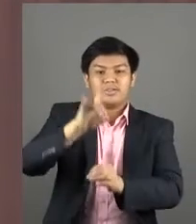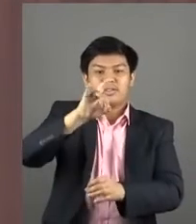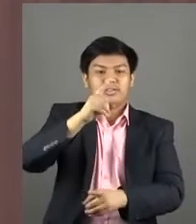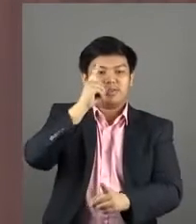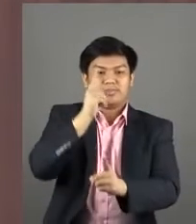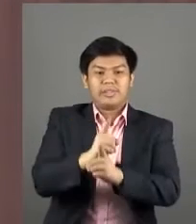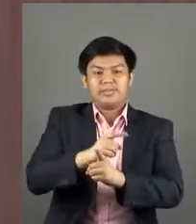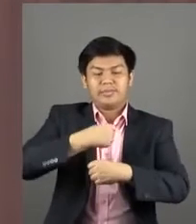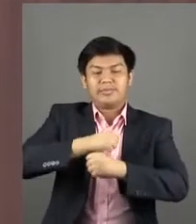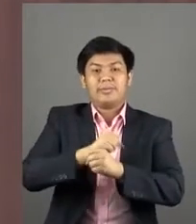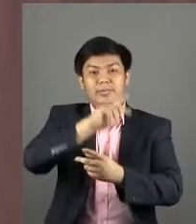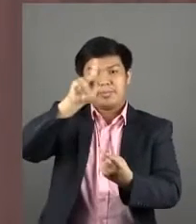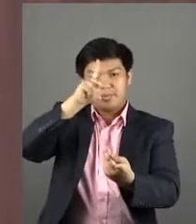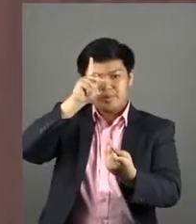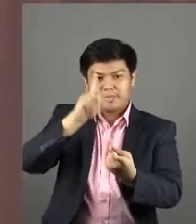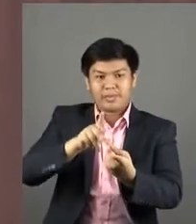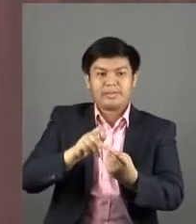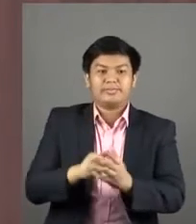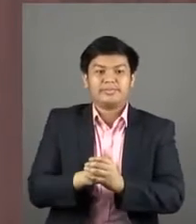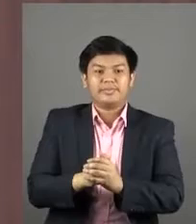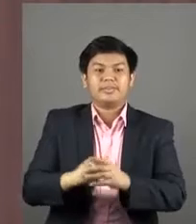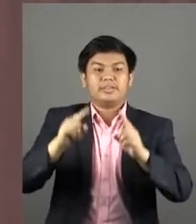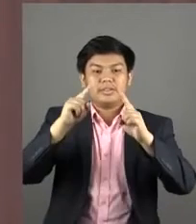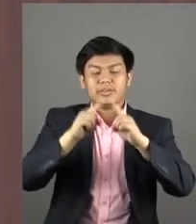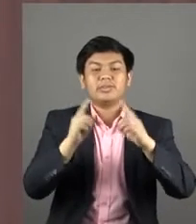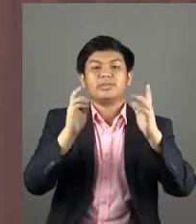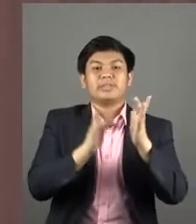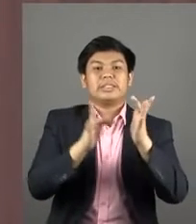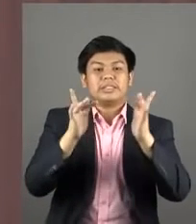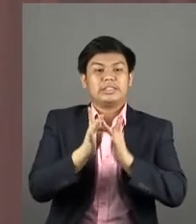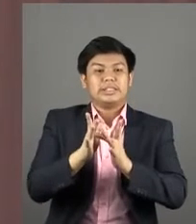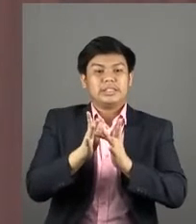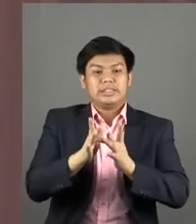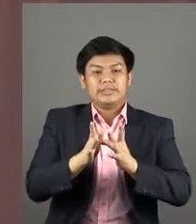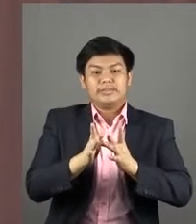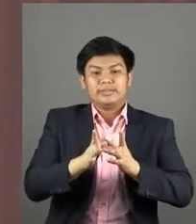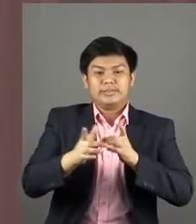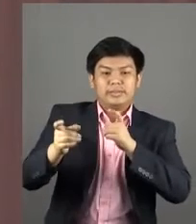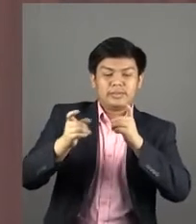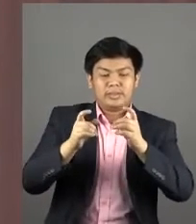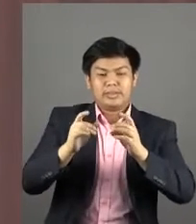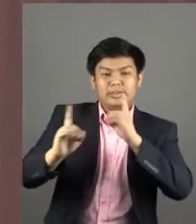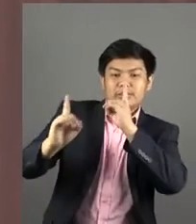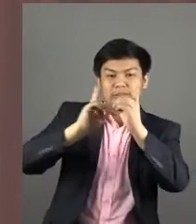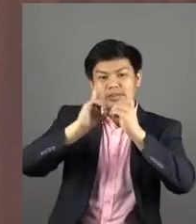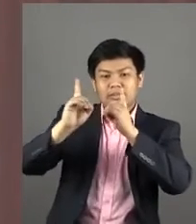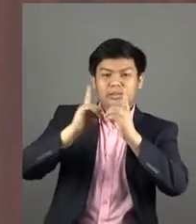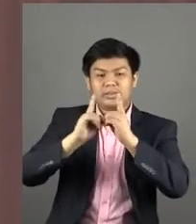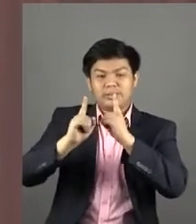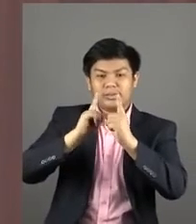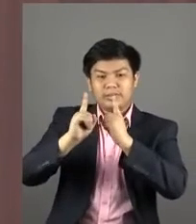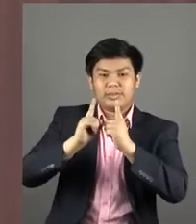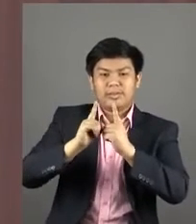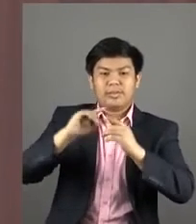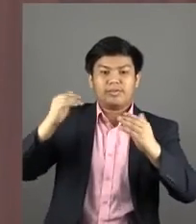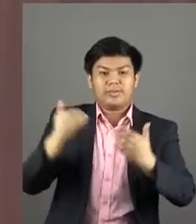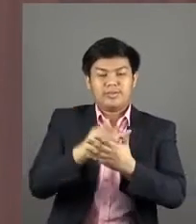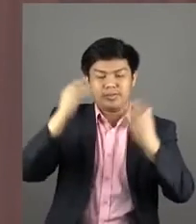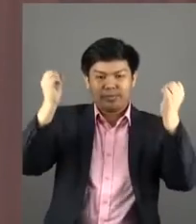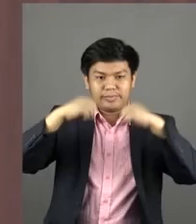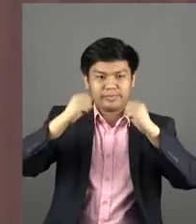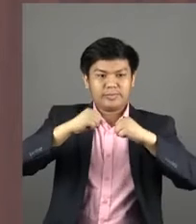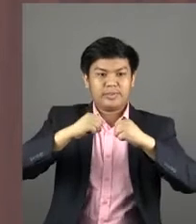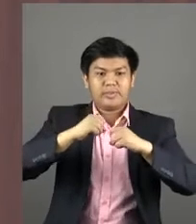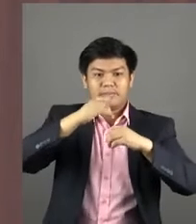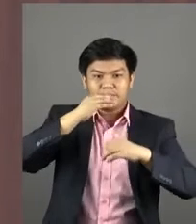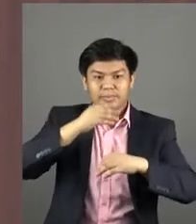of the righteous made perfect, and to Jesus, the mediator of a new covenant, and to the sprinkled blood that